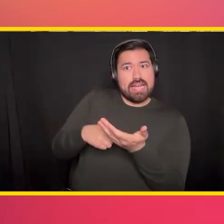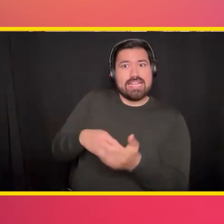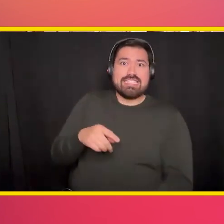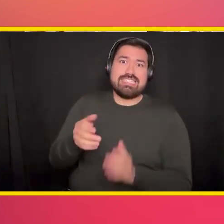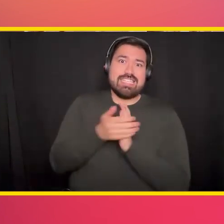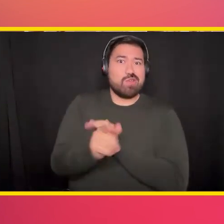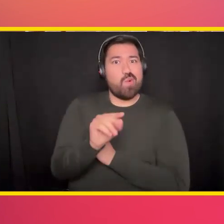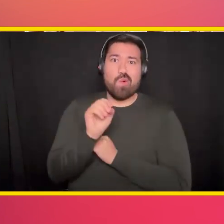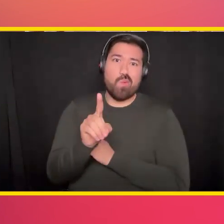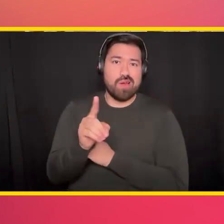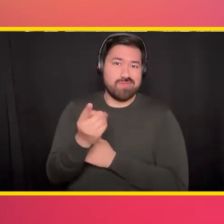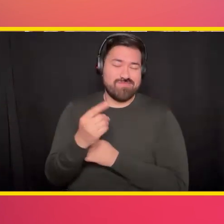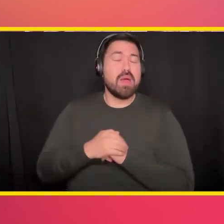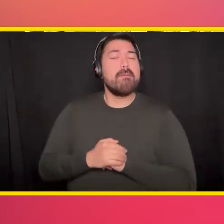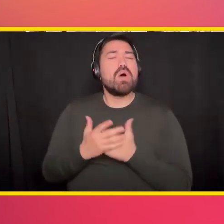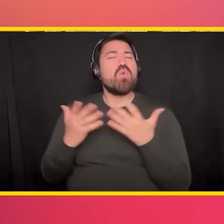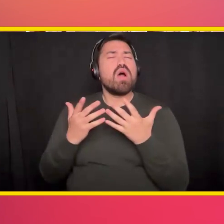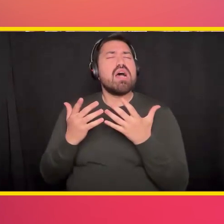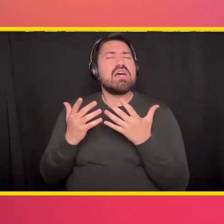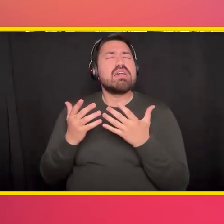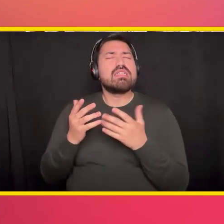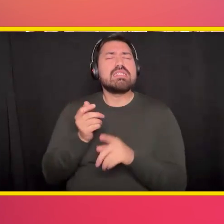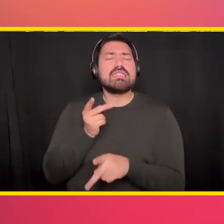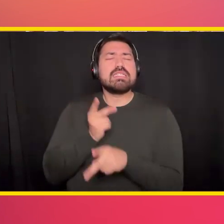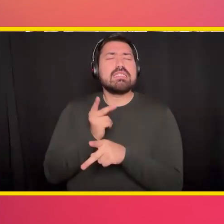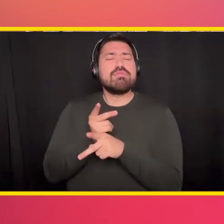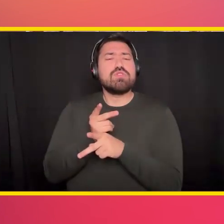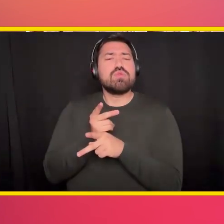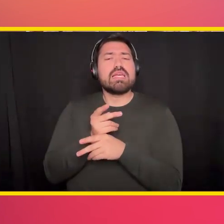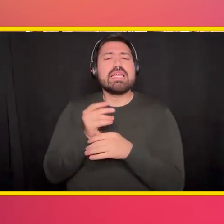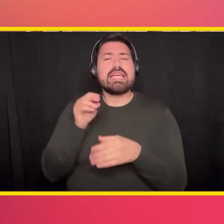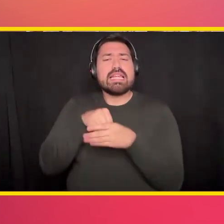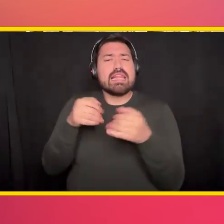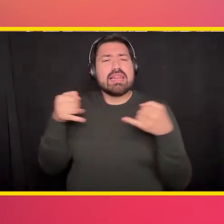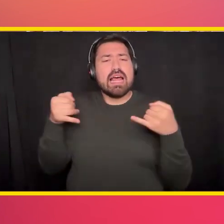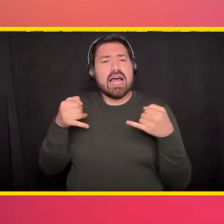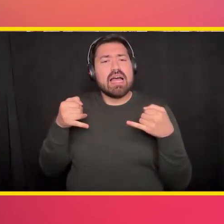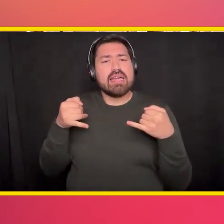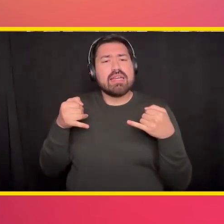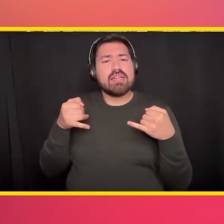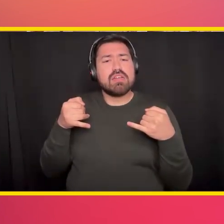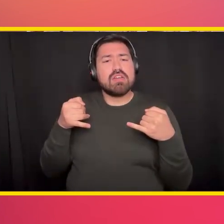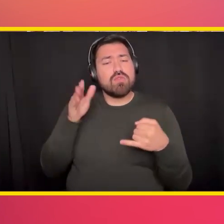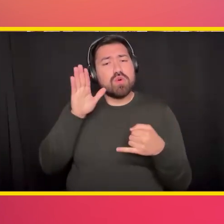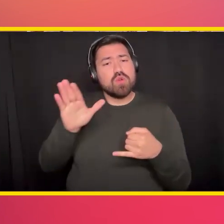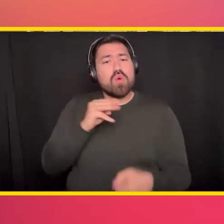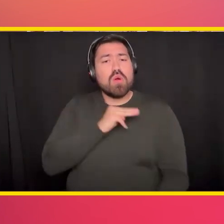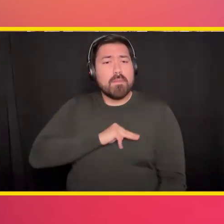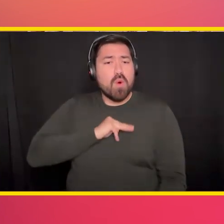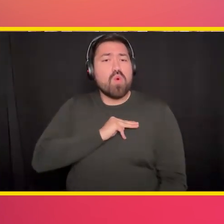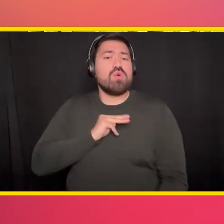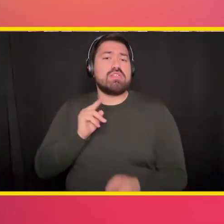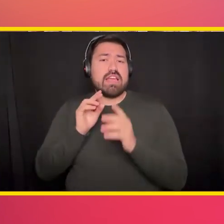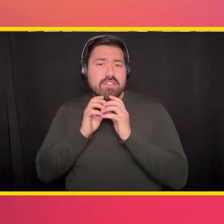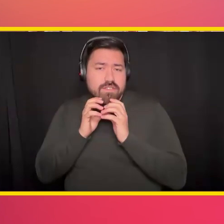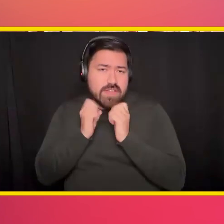101. But what keeps you aligned to act your stated morals and values?